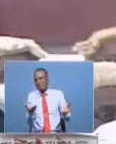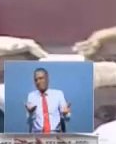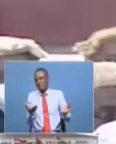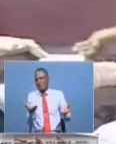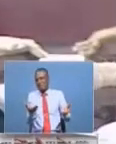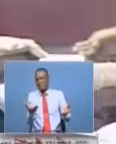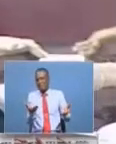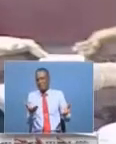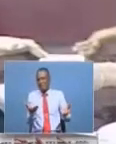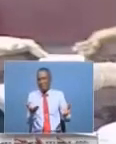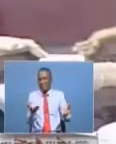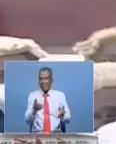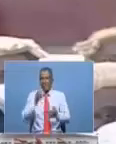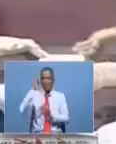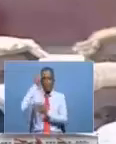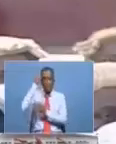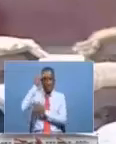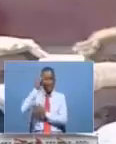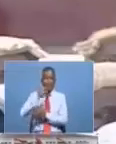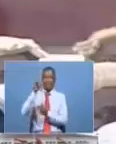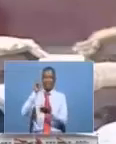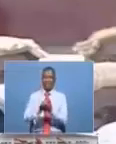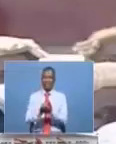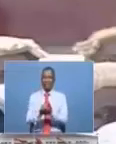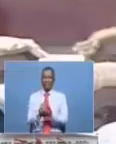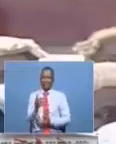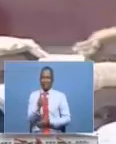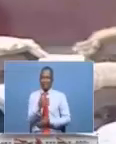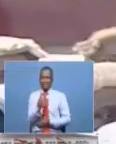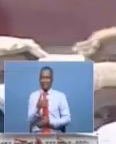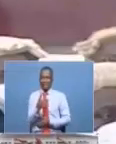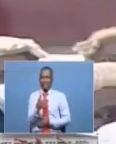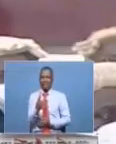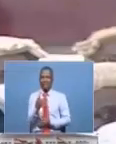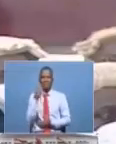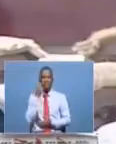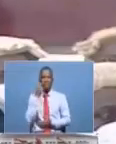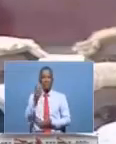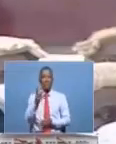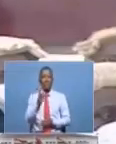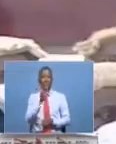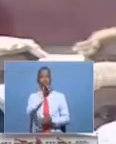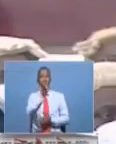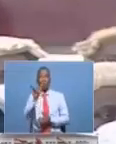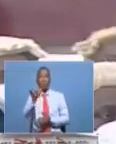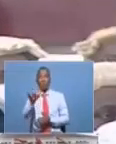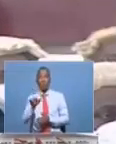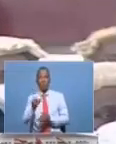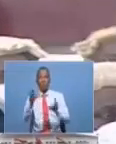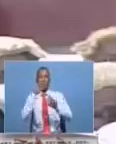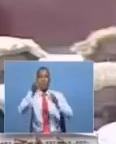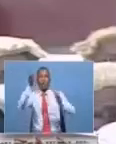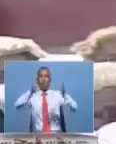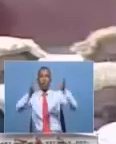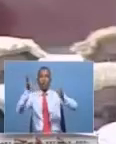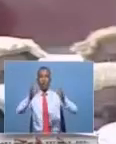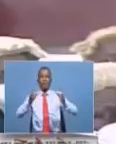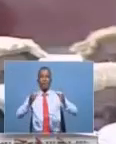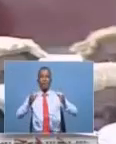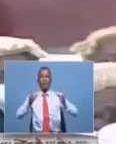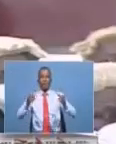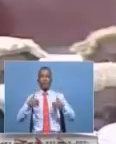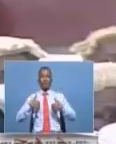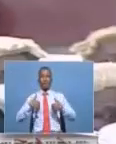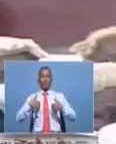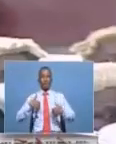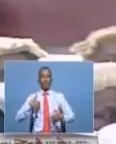the petitioner is saying that as soon as he saw those depositions, he told the court, my lords, in view